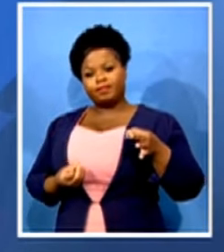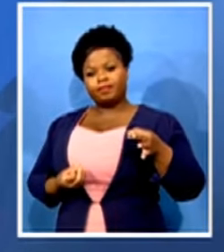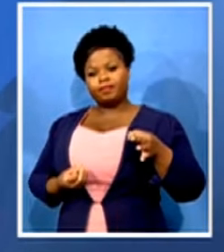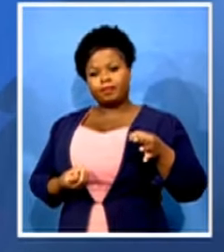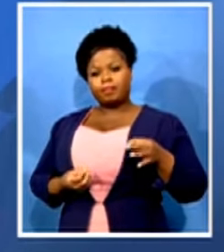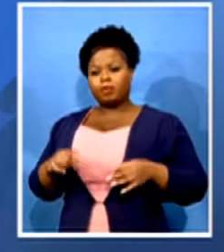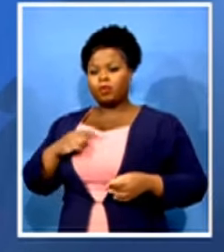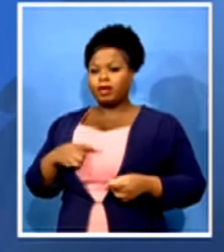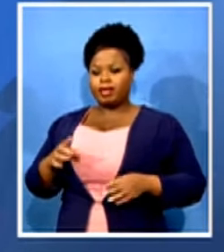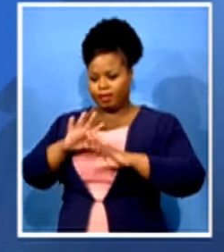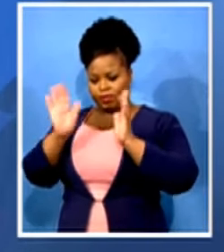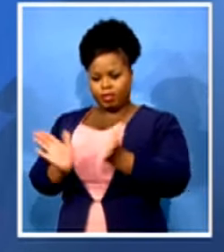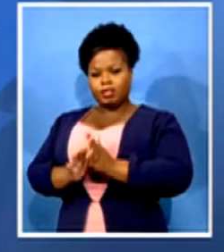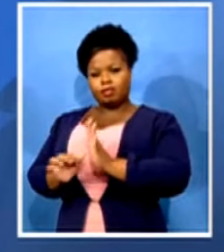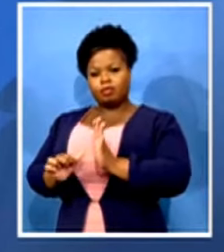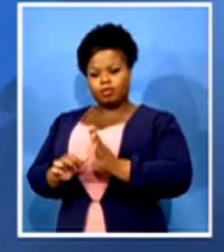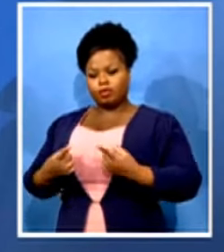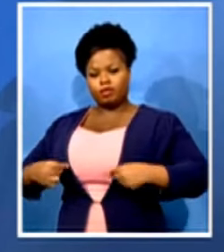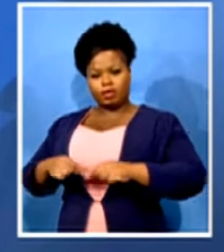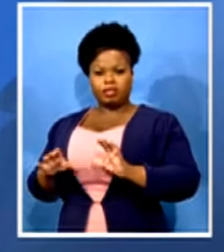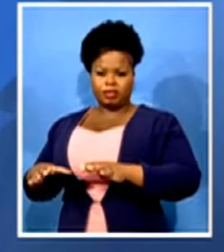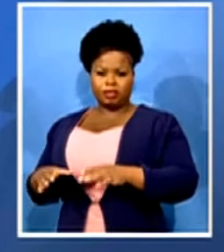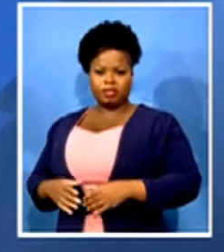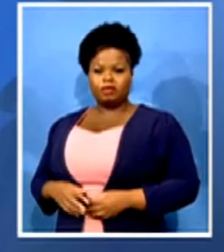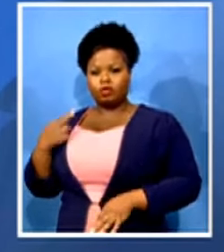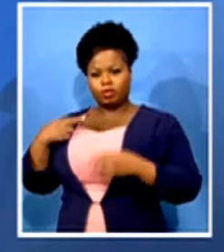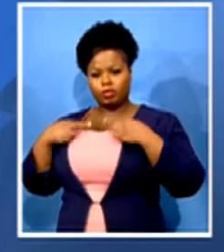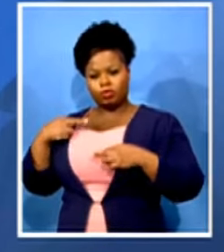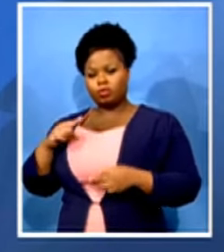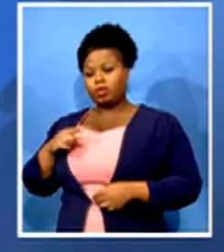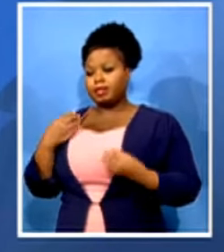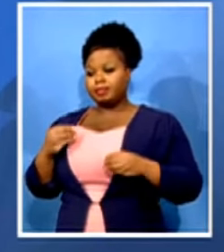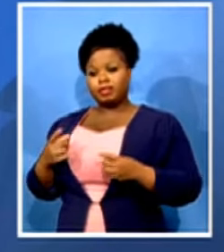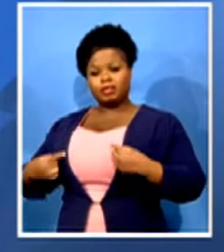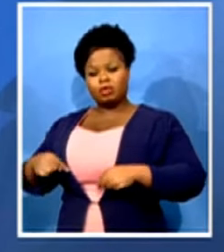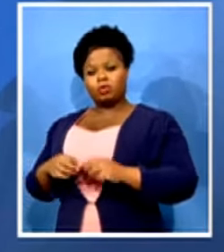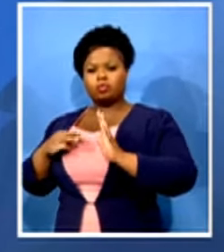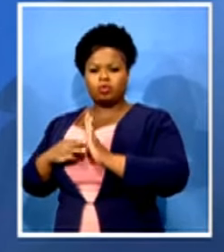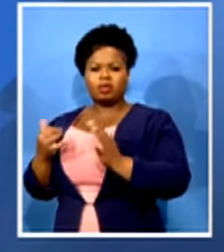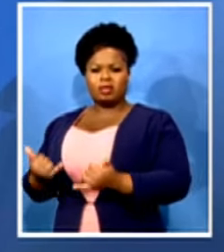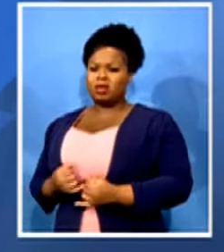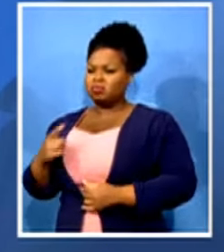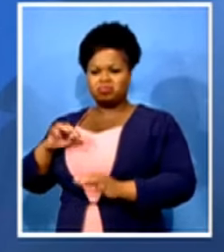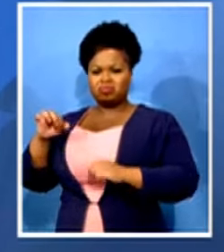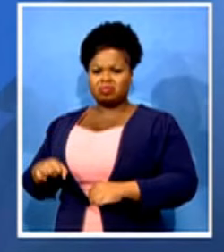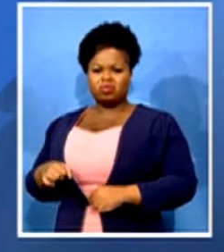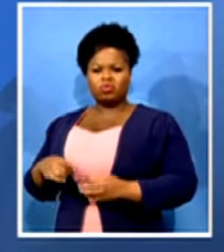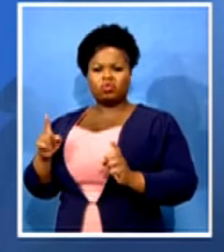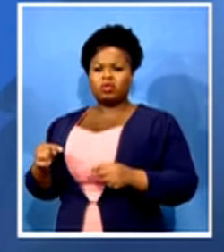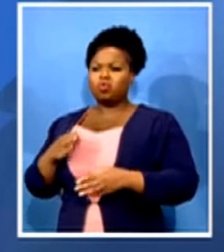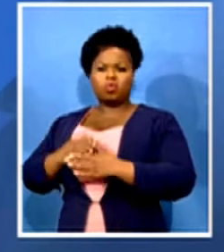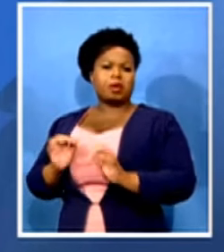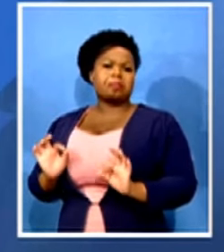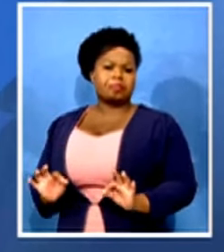sector. And the way that our businesses are modelled at this point in time doesn't allow us to trade effectively. The curfew also has had a very negative